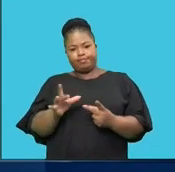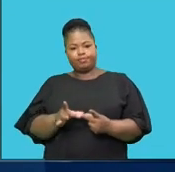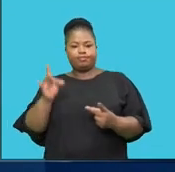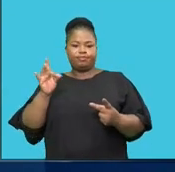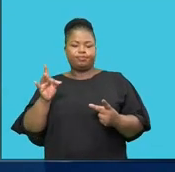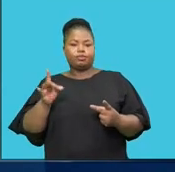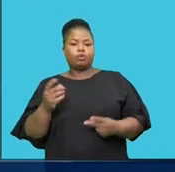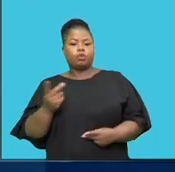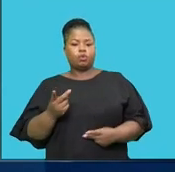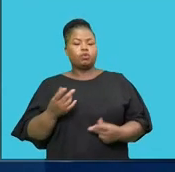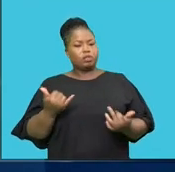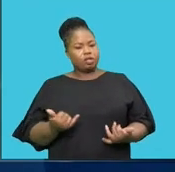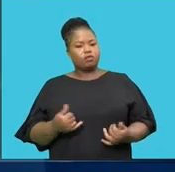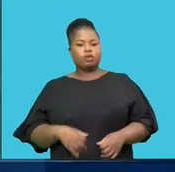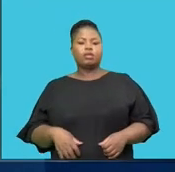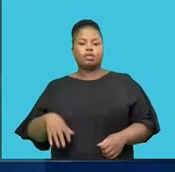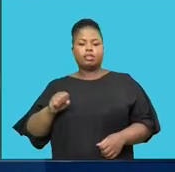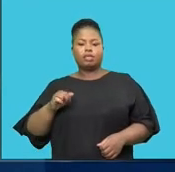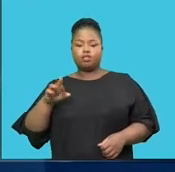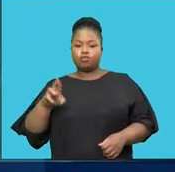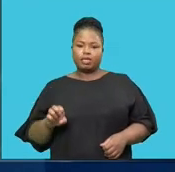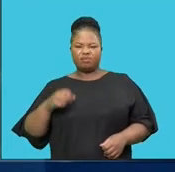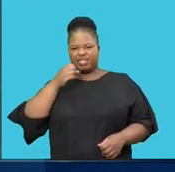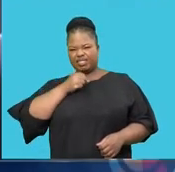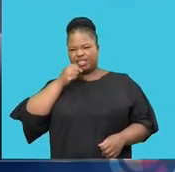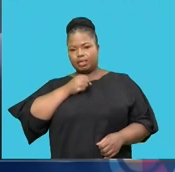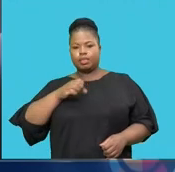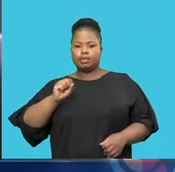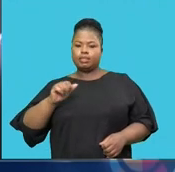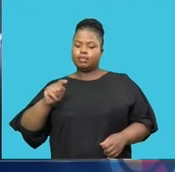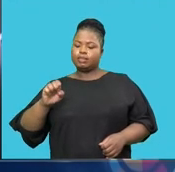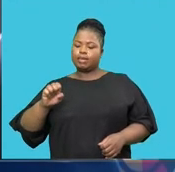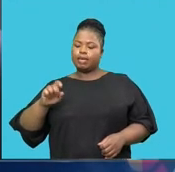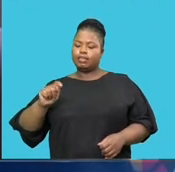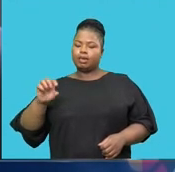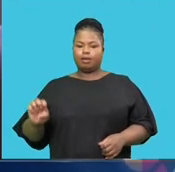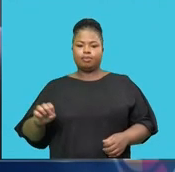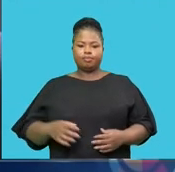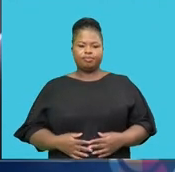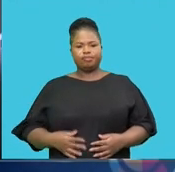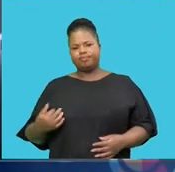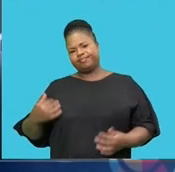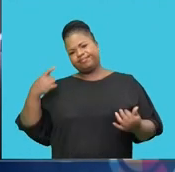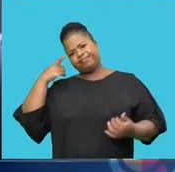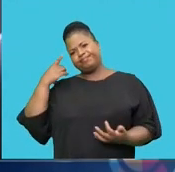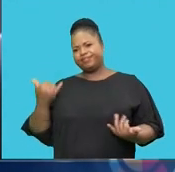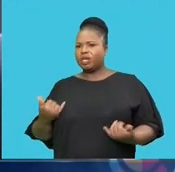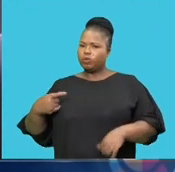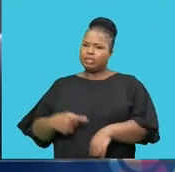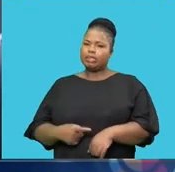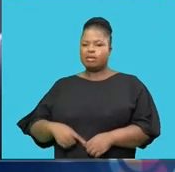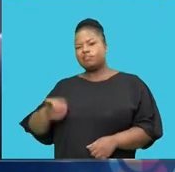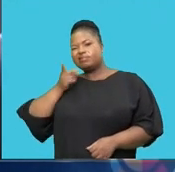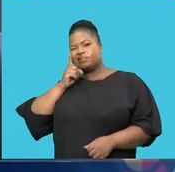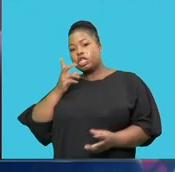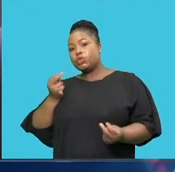tsheletseng albumong ya hae ya SR3 le ka pina ya sete. And I think it's time to explore a new paradigm for summer,